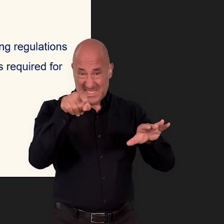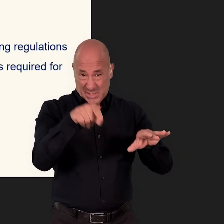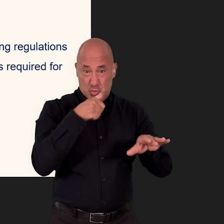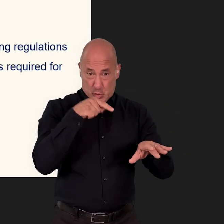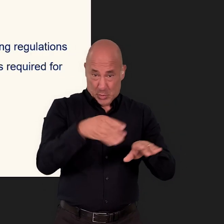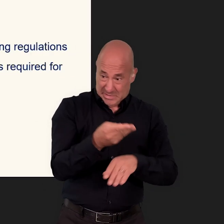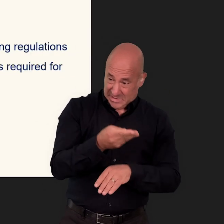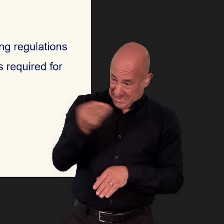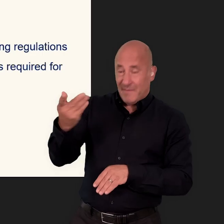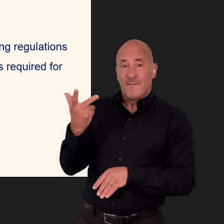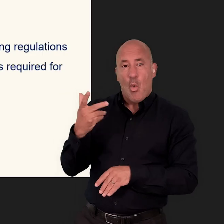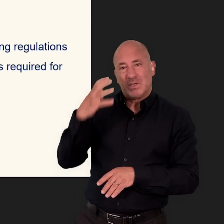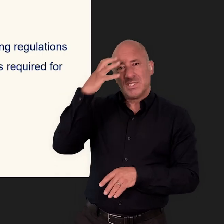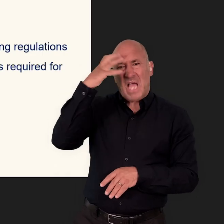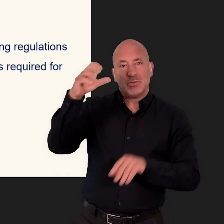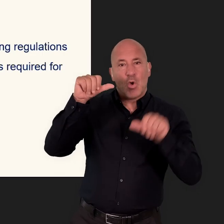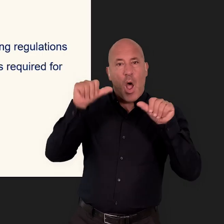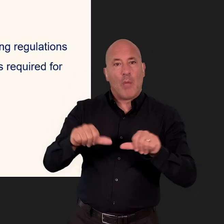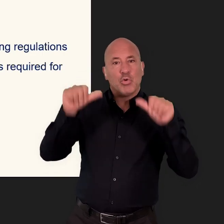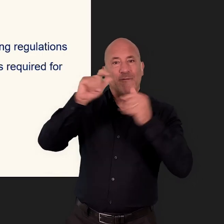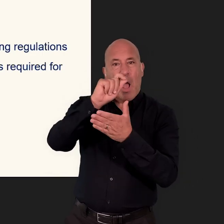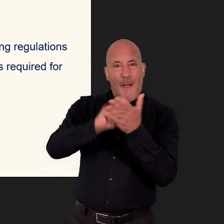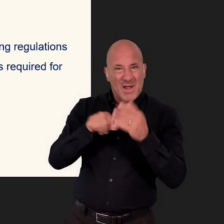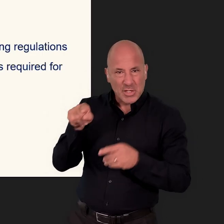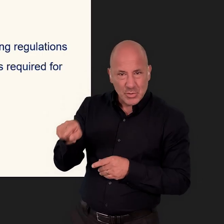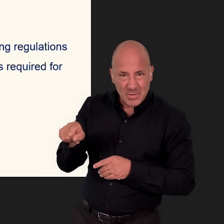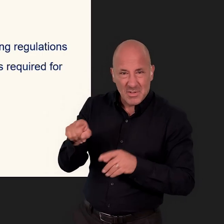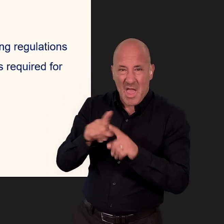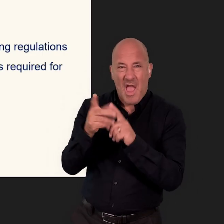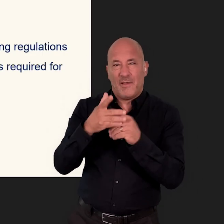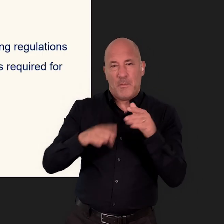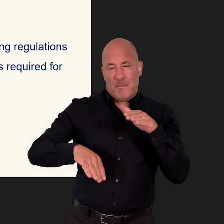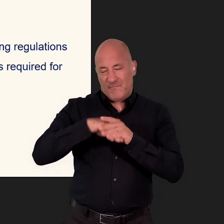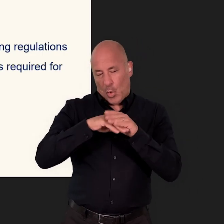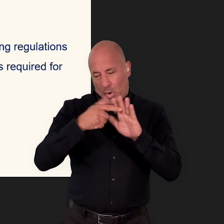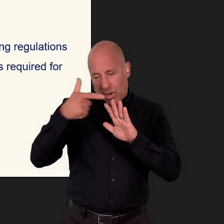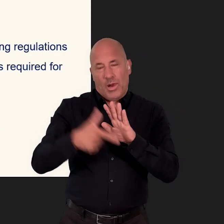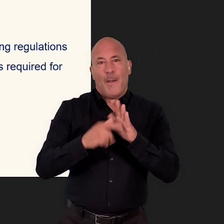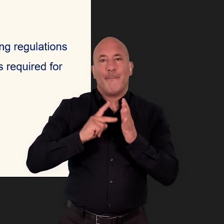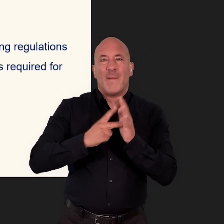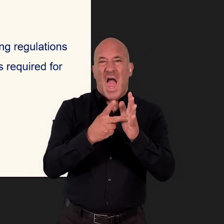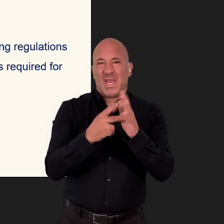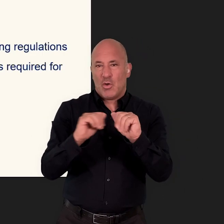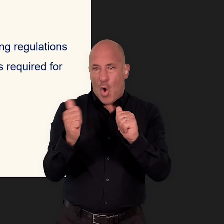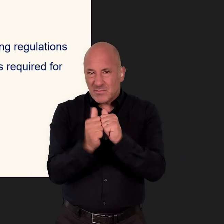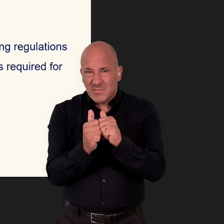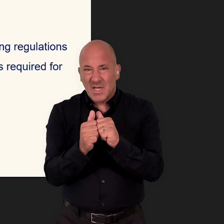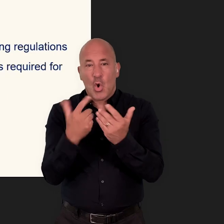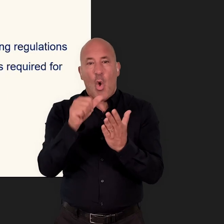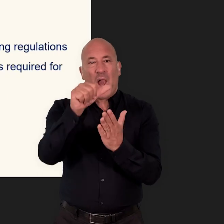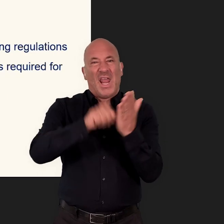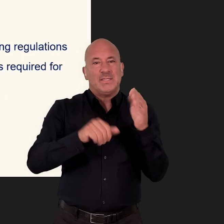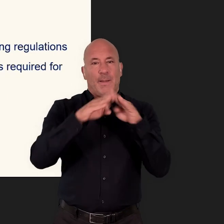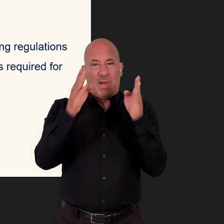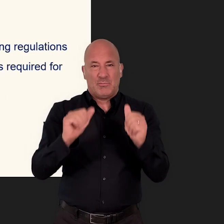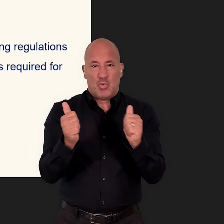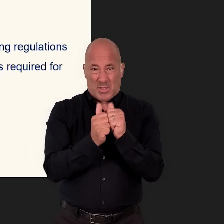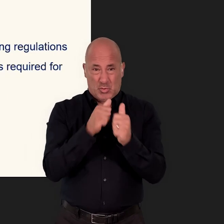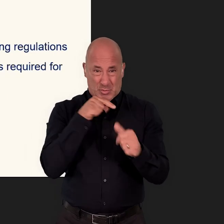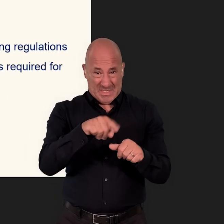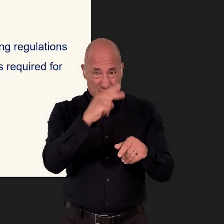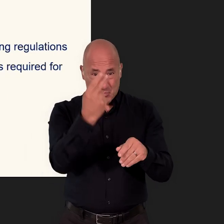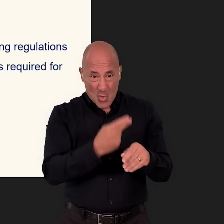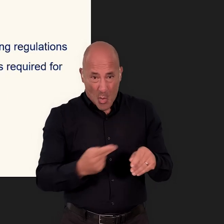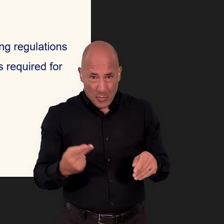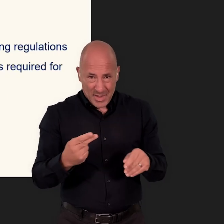These will be the drawings that you submit with your statutory approval applications, such as full planning consent and/or listed building